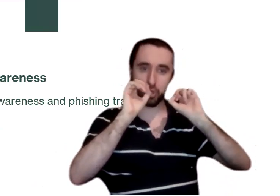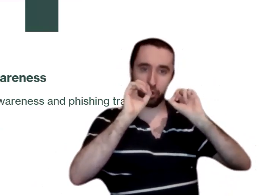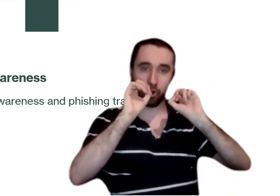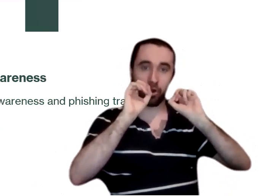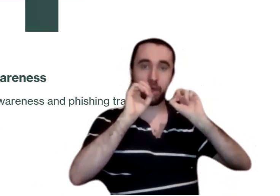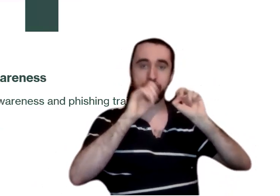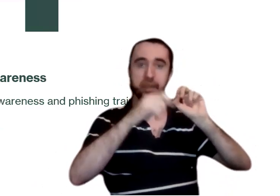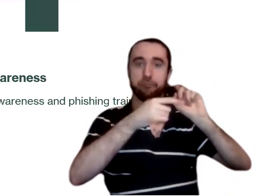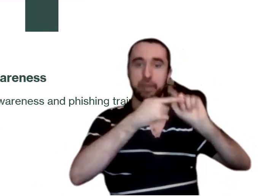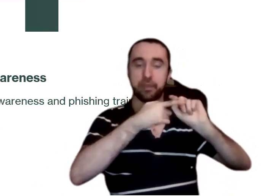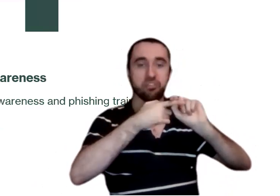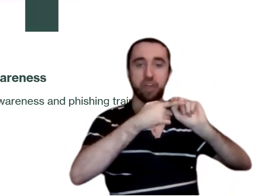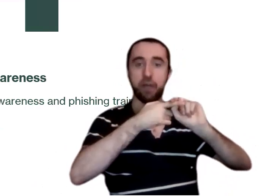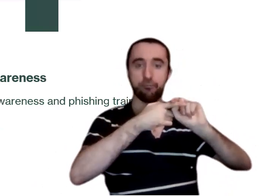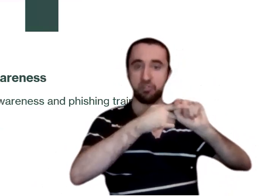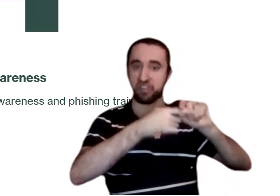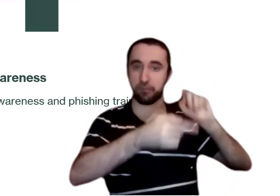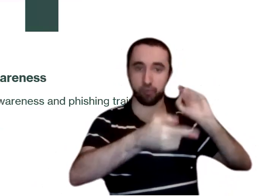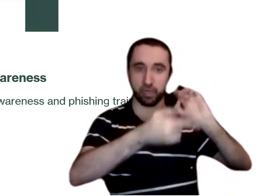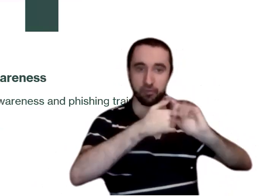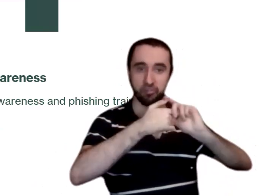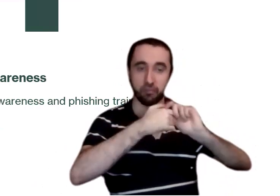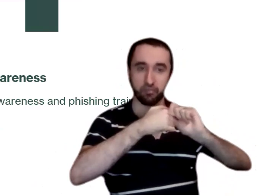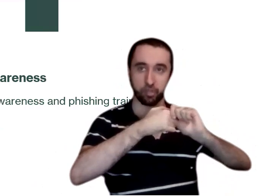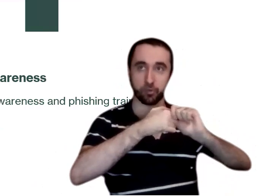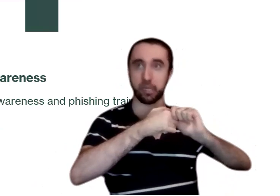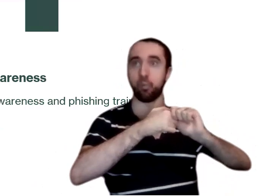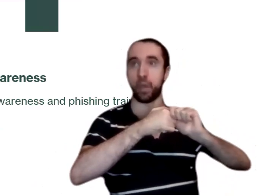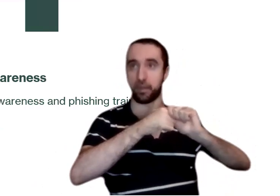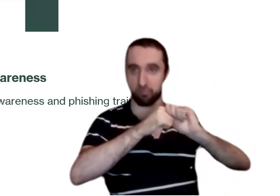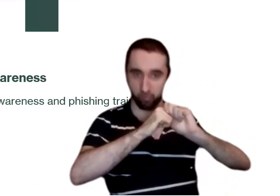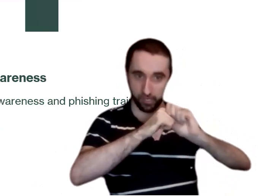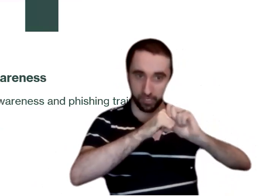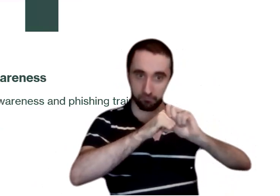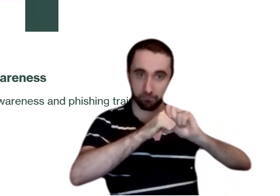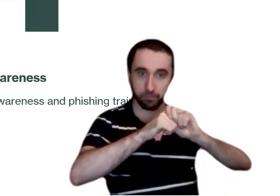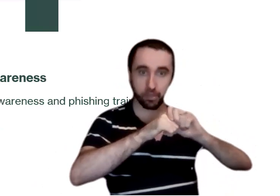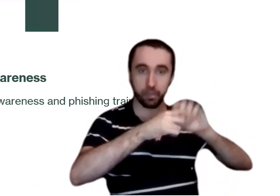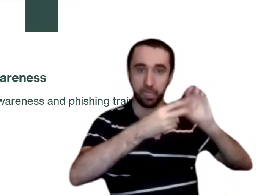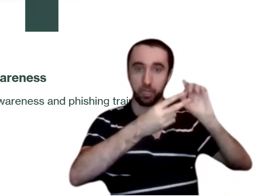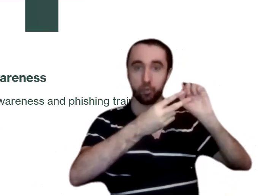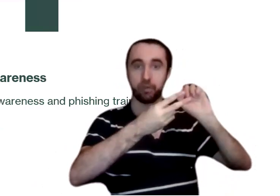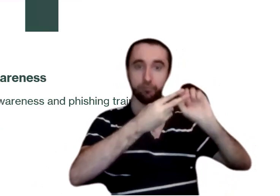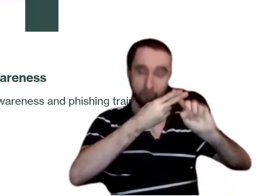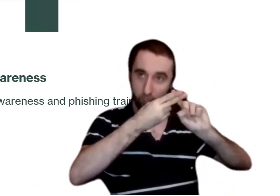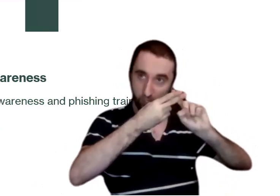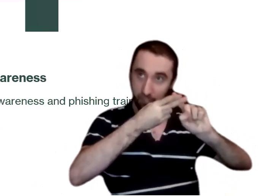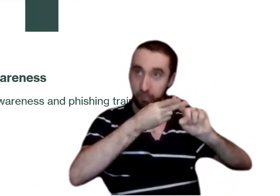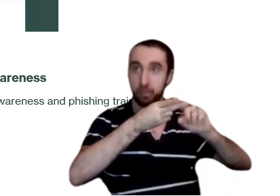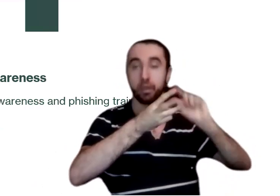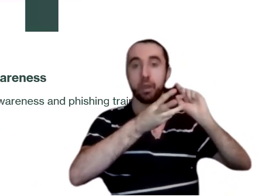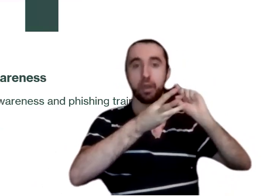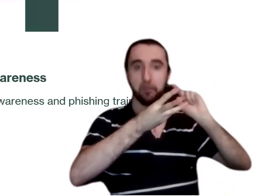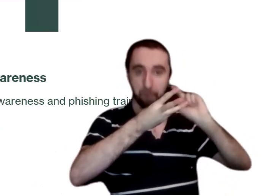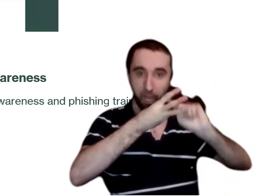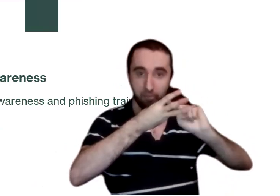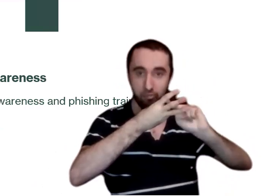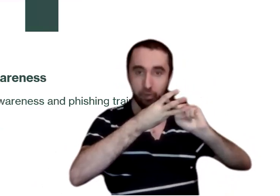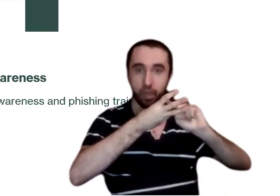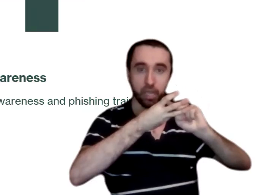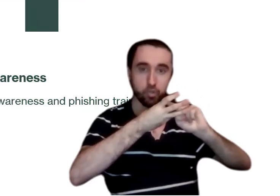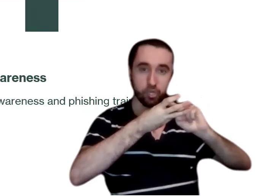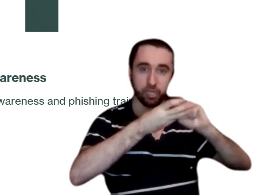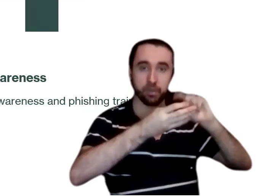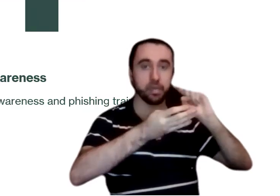to ensure that vendor staff receive regular cybersecurity awareness training, including phishing,